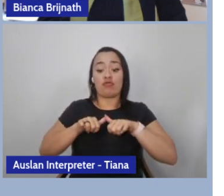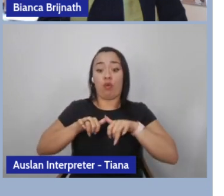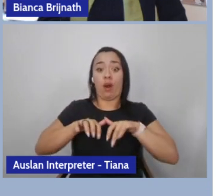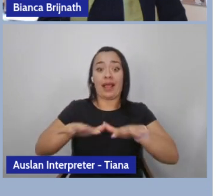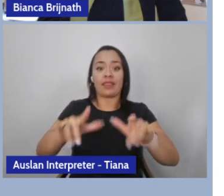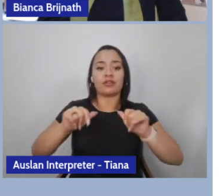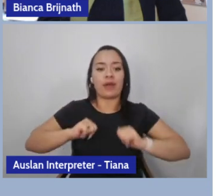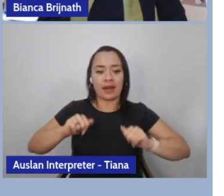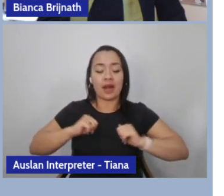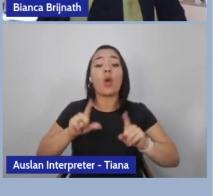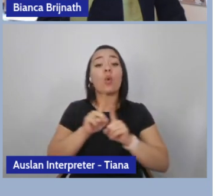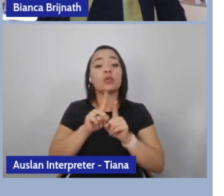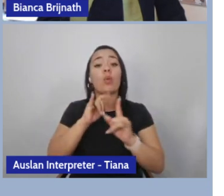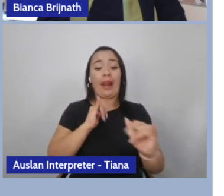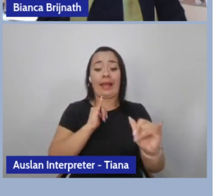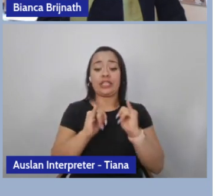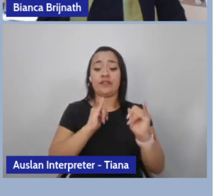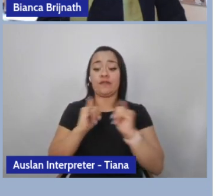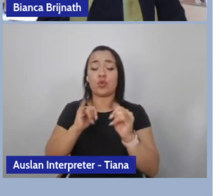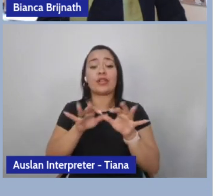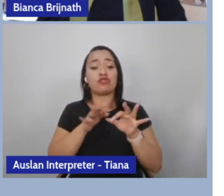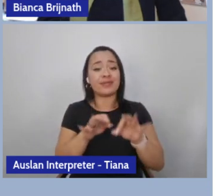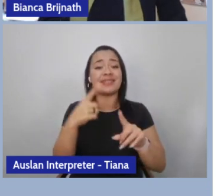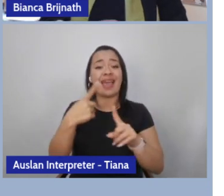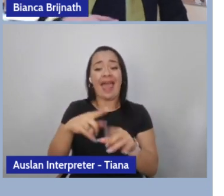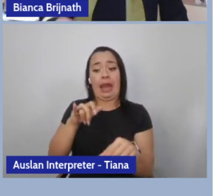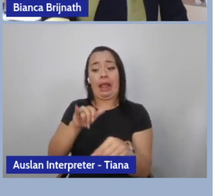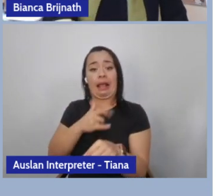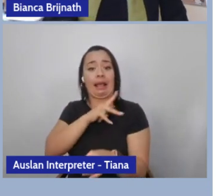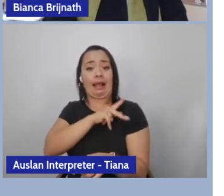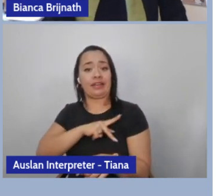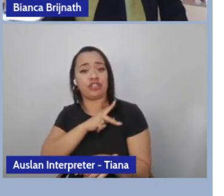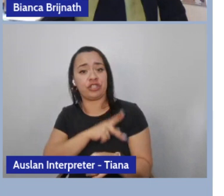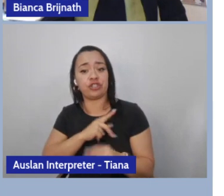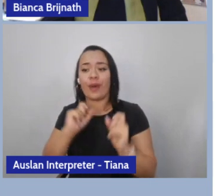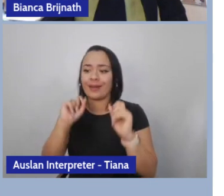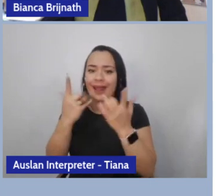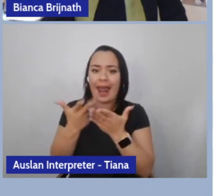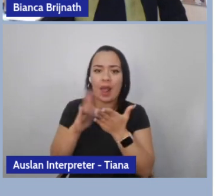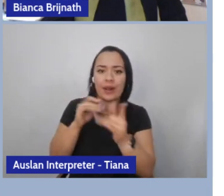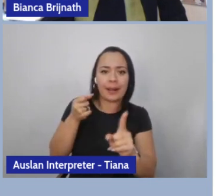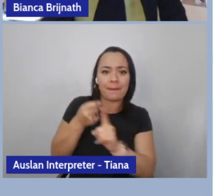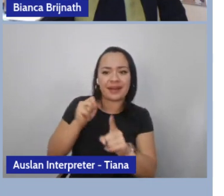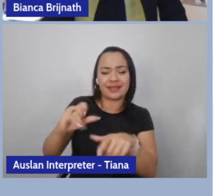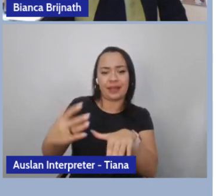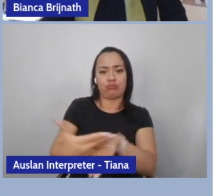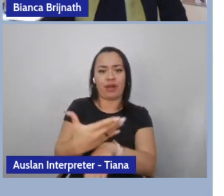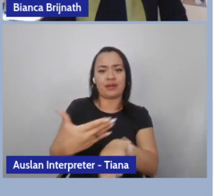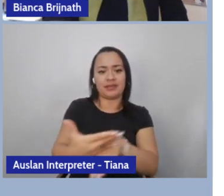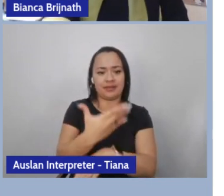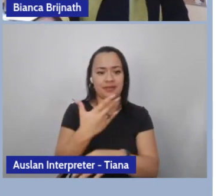interviewing interpreters and clinicians to understand how it's impacted their practice.